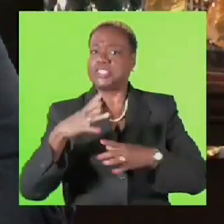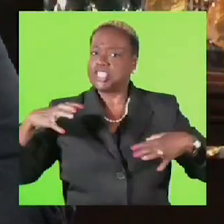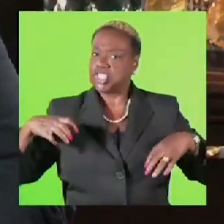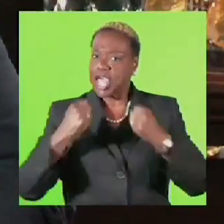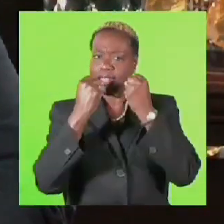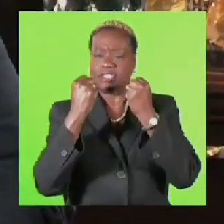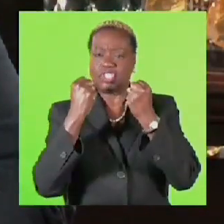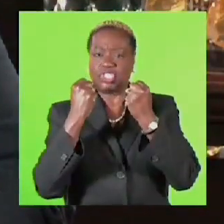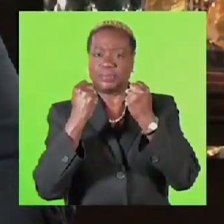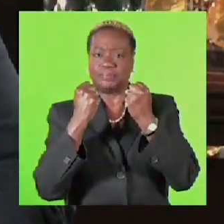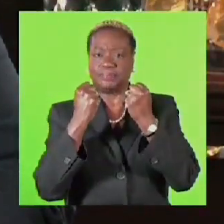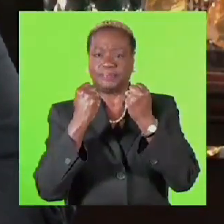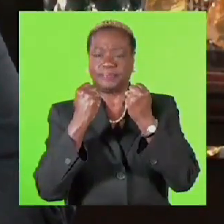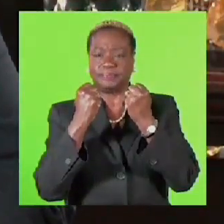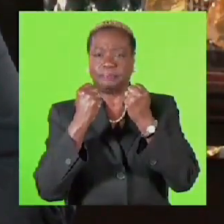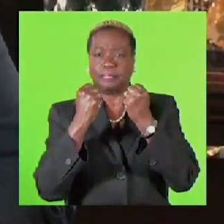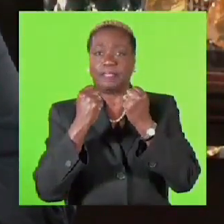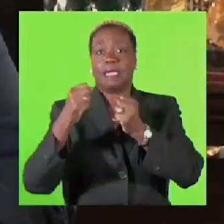the challenge.